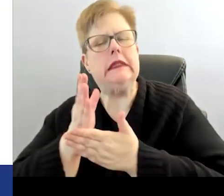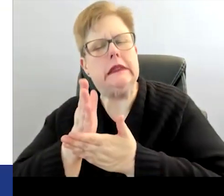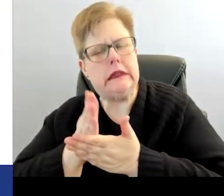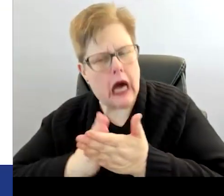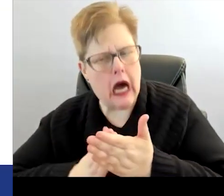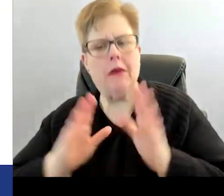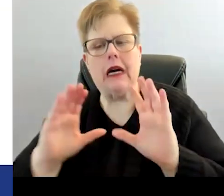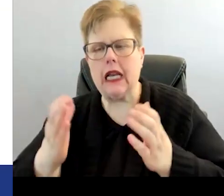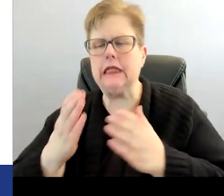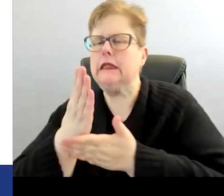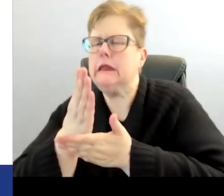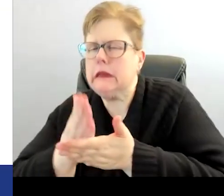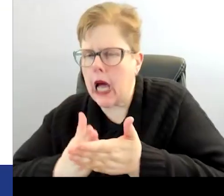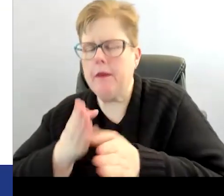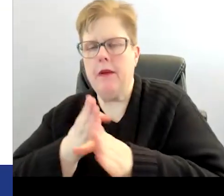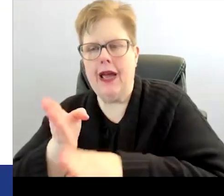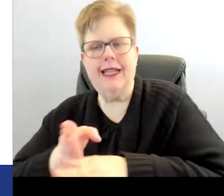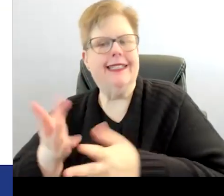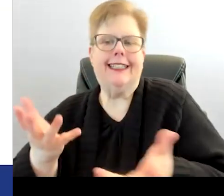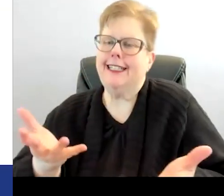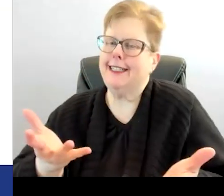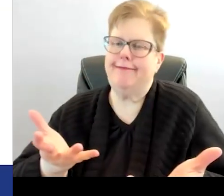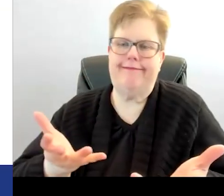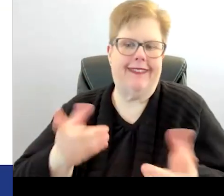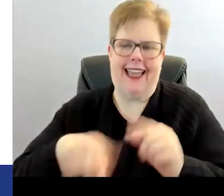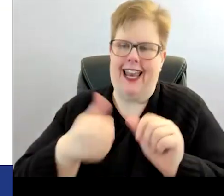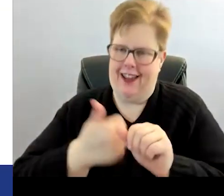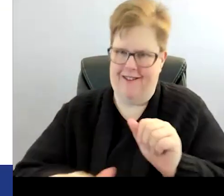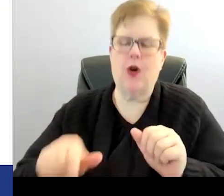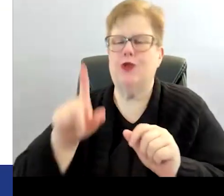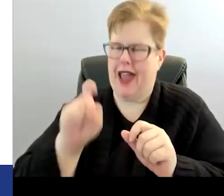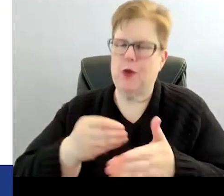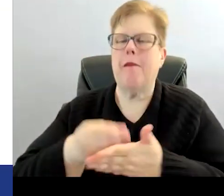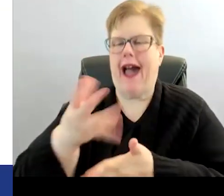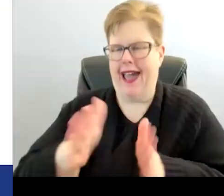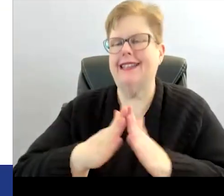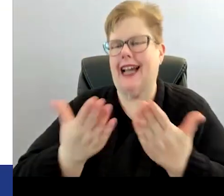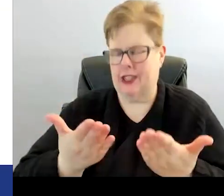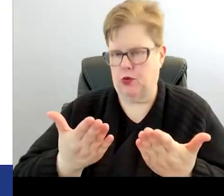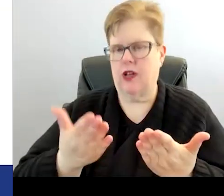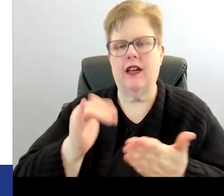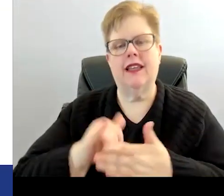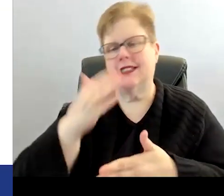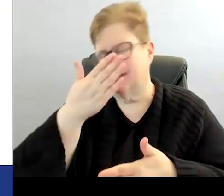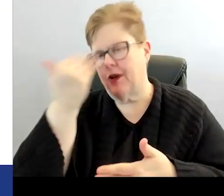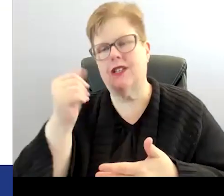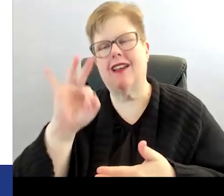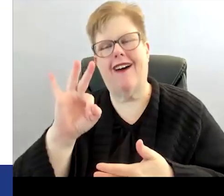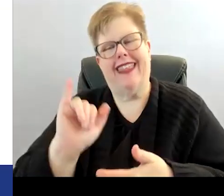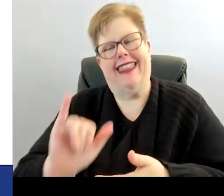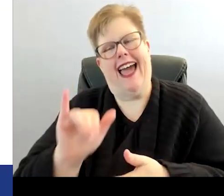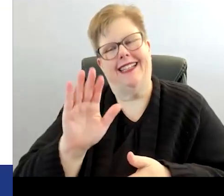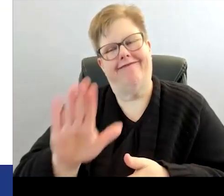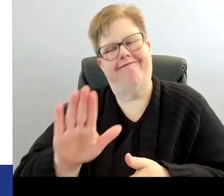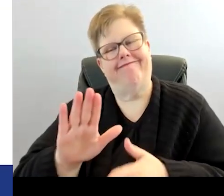courses in some majors where unfortunately you do need to buy that textbook. And that's just because the nature of